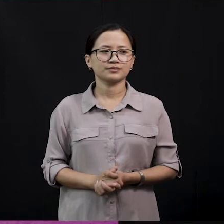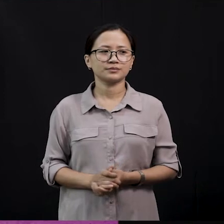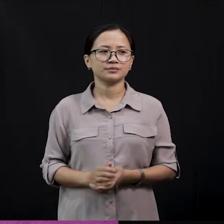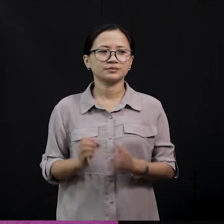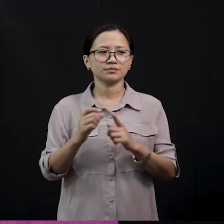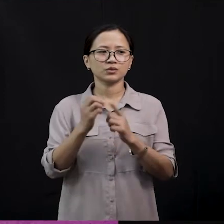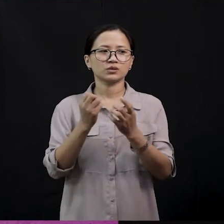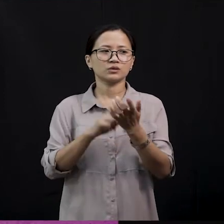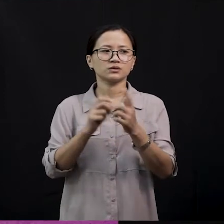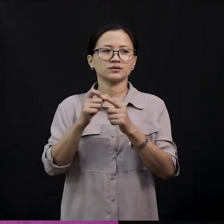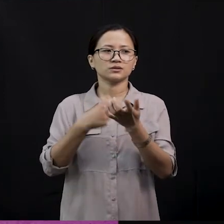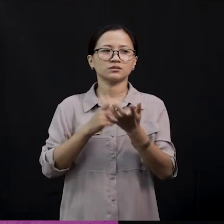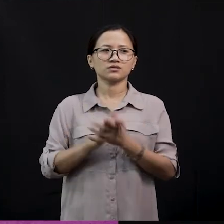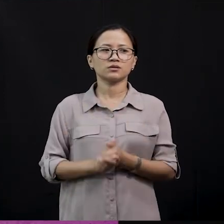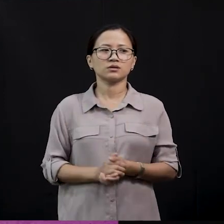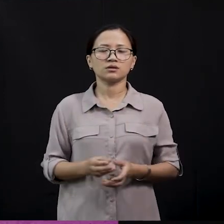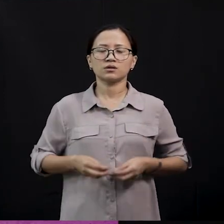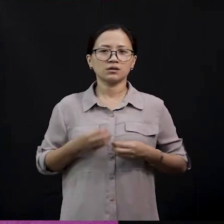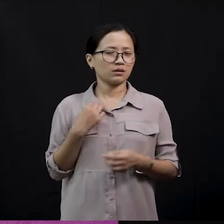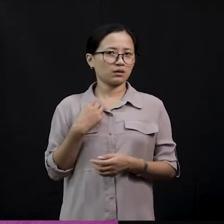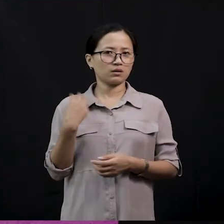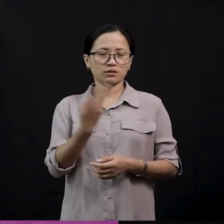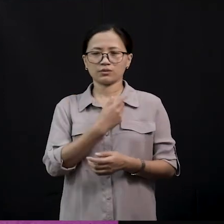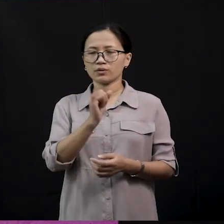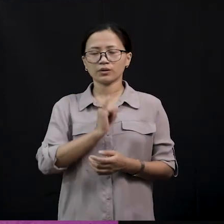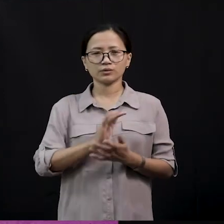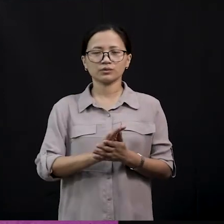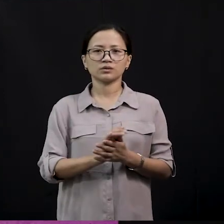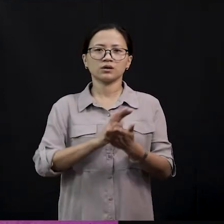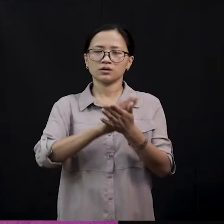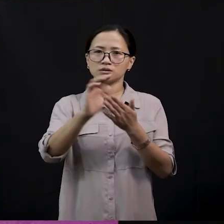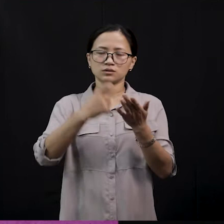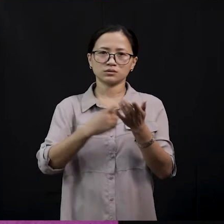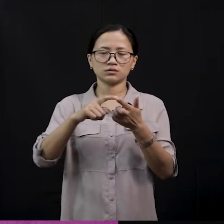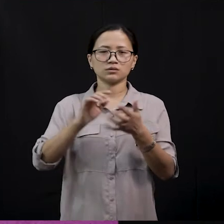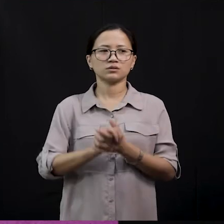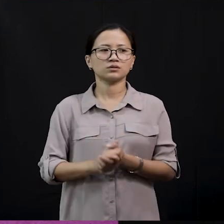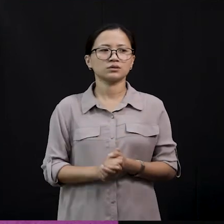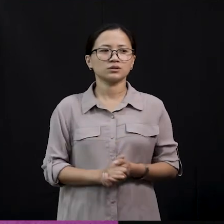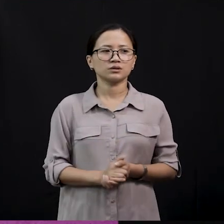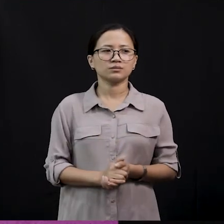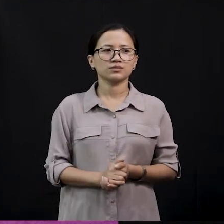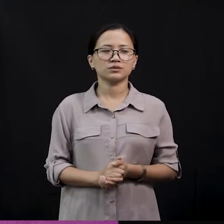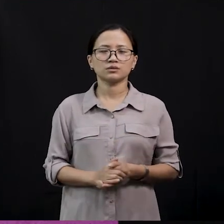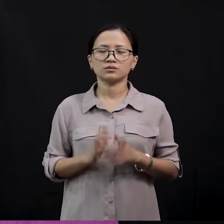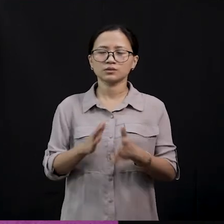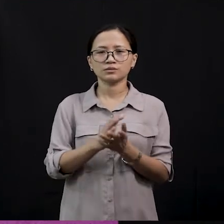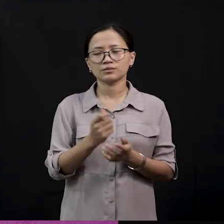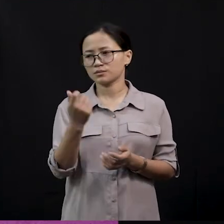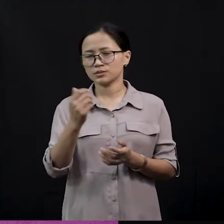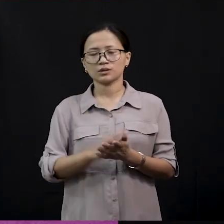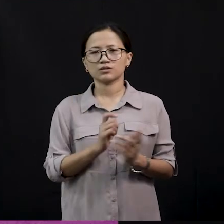He pondered and said, I will hire you with my money. And he promised to give him money in return